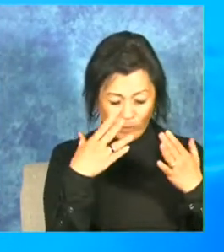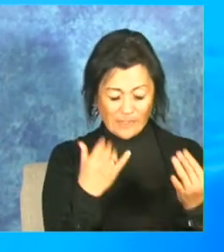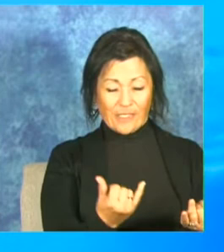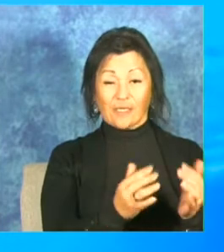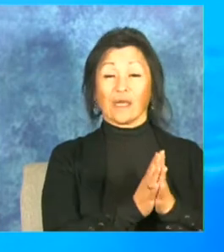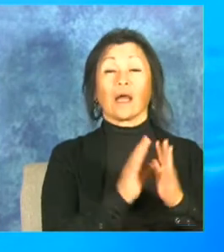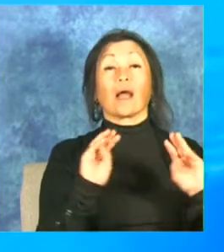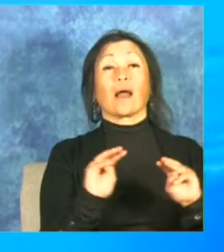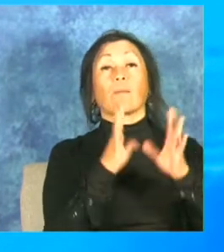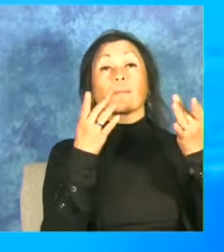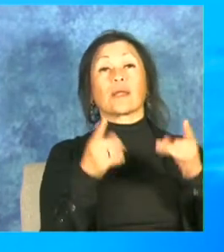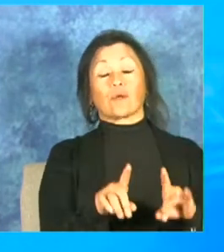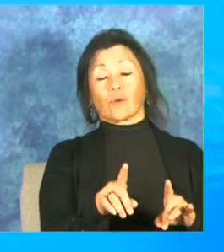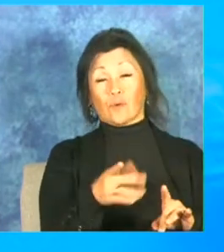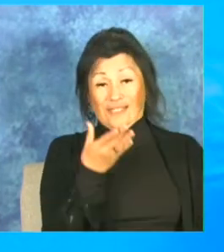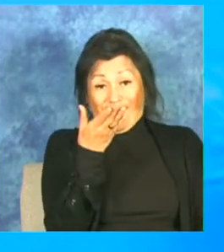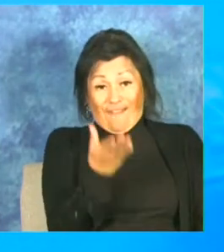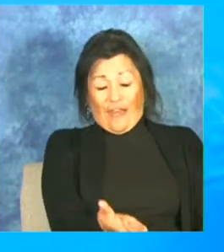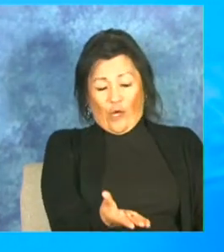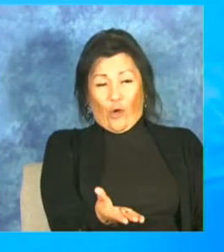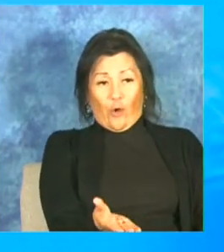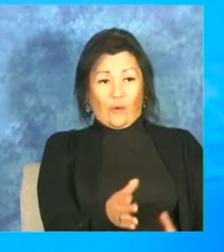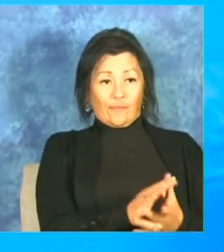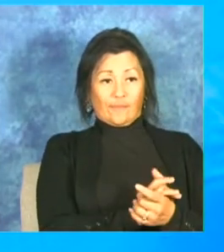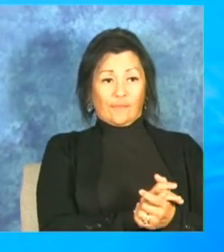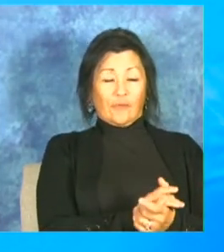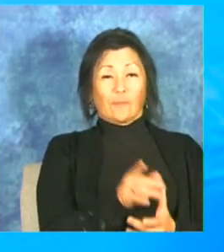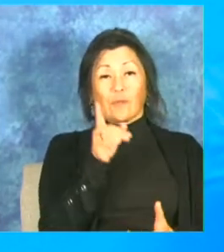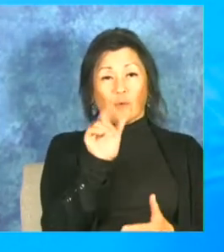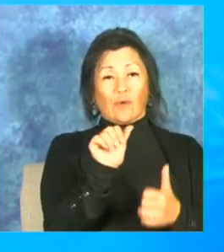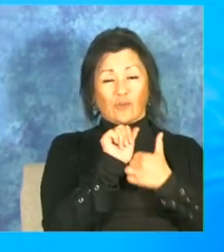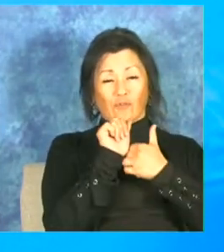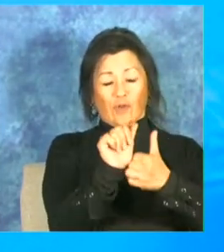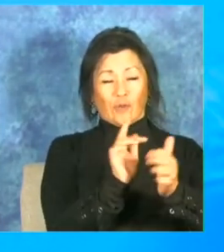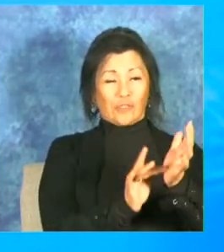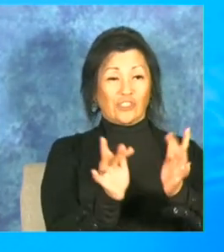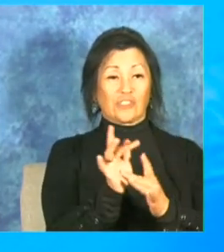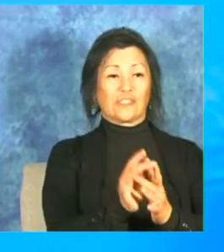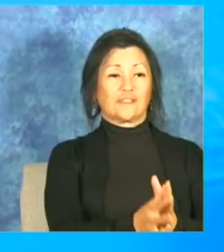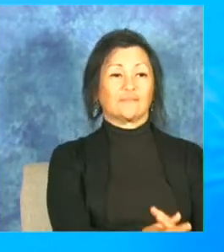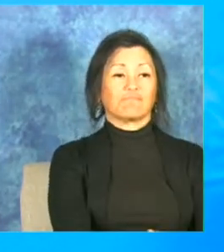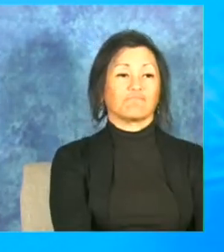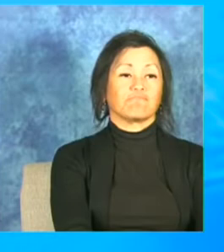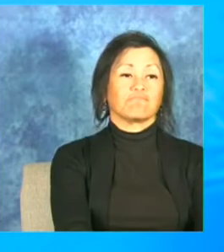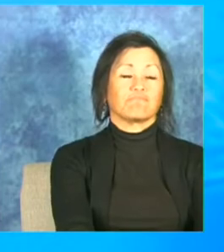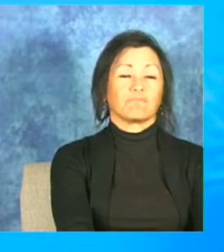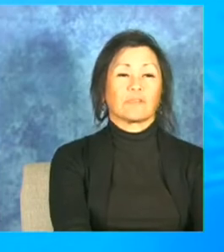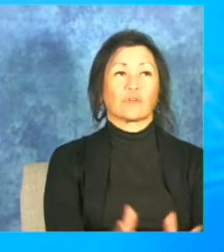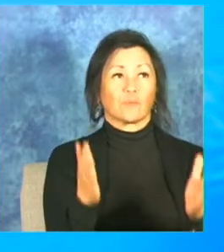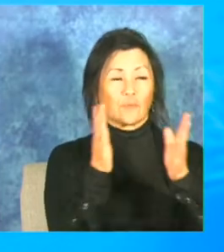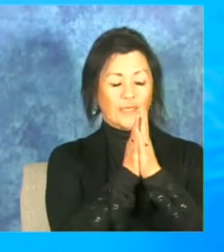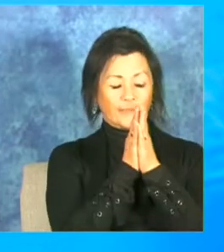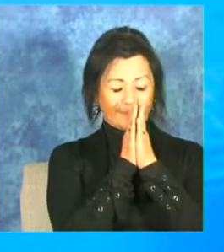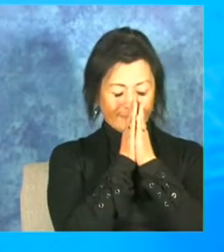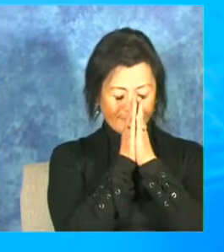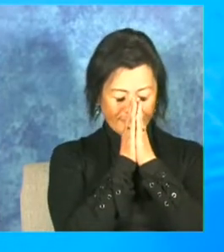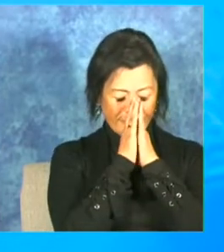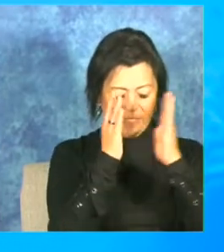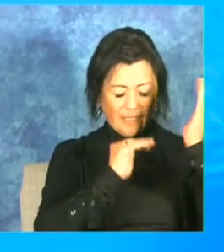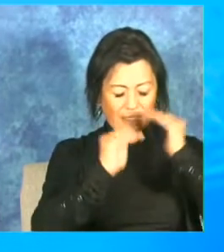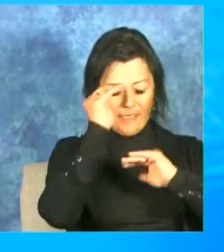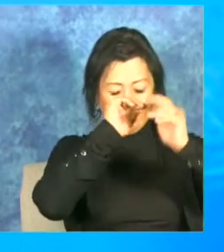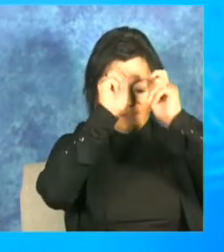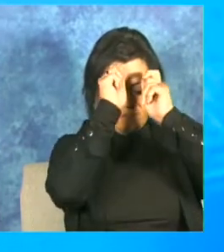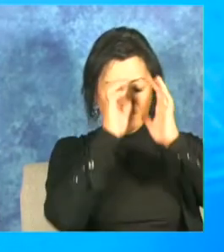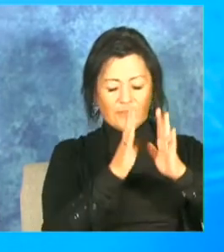understand, the miracle's there for you. But you got to follow Jesus. Let's pray. Heavenly